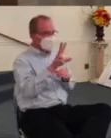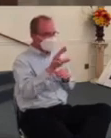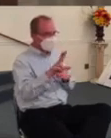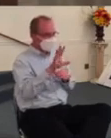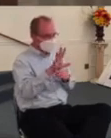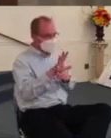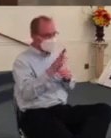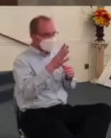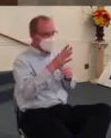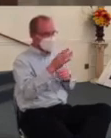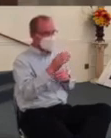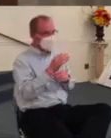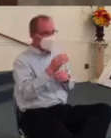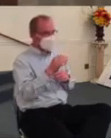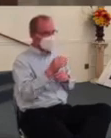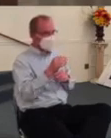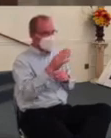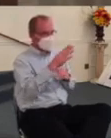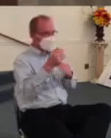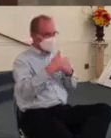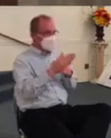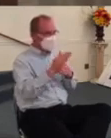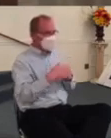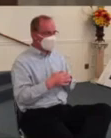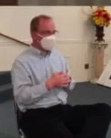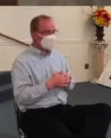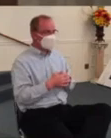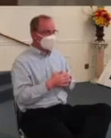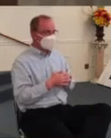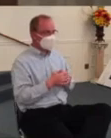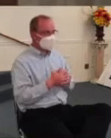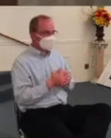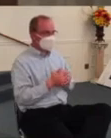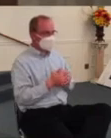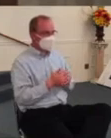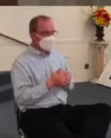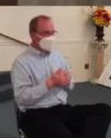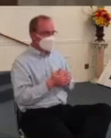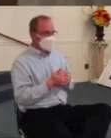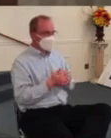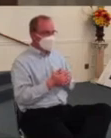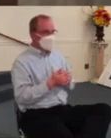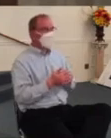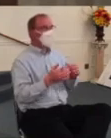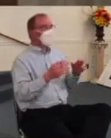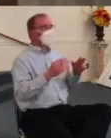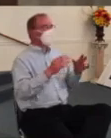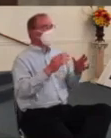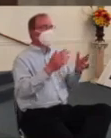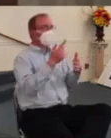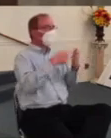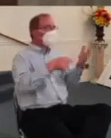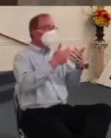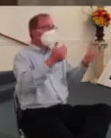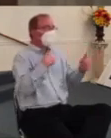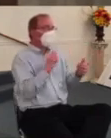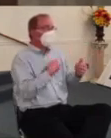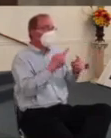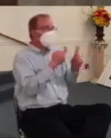Shall tribulation, persecution, famine, nakedness, peril, sword, nay, and all these